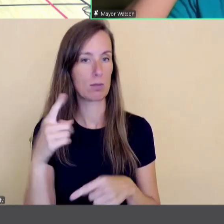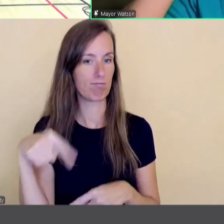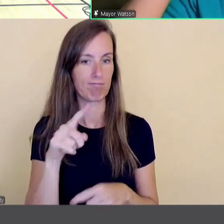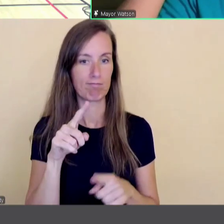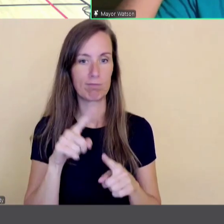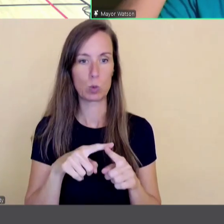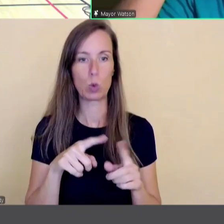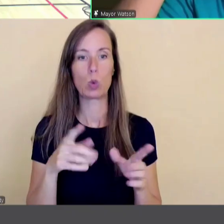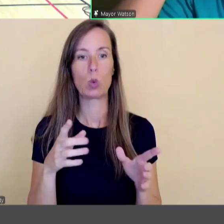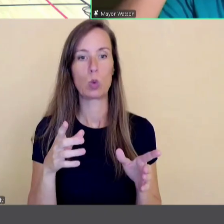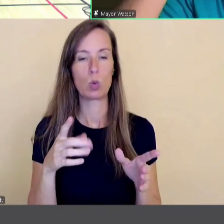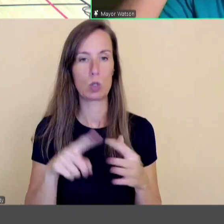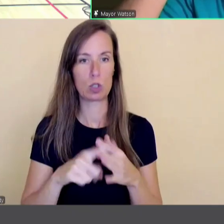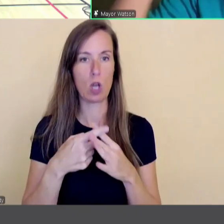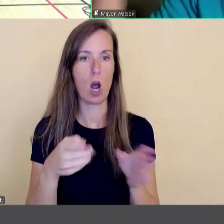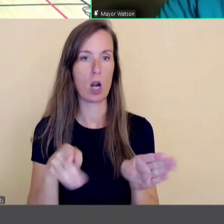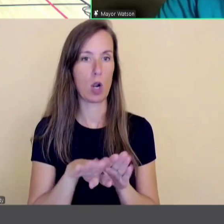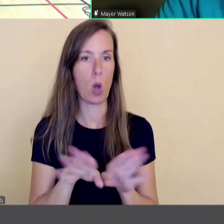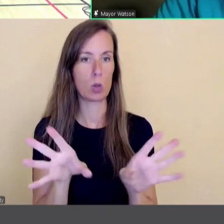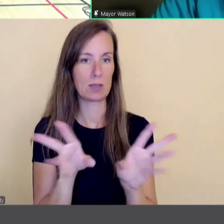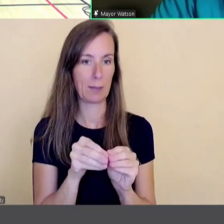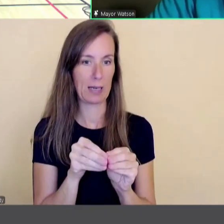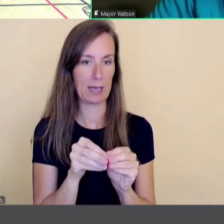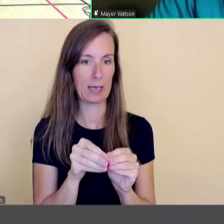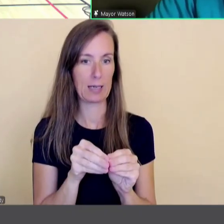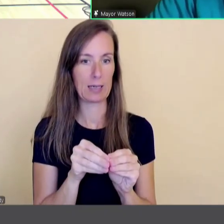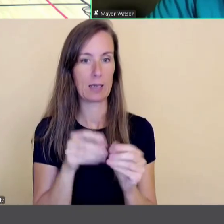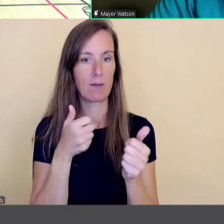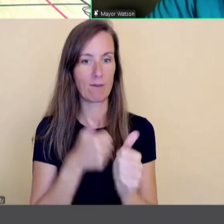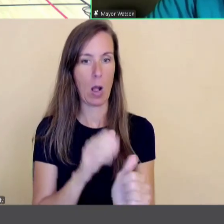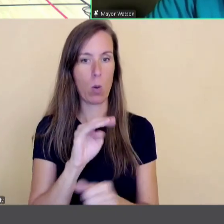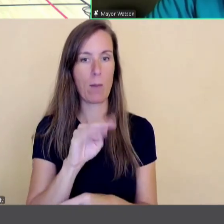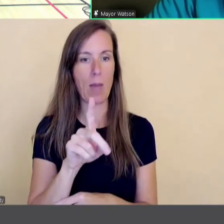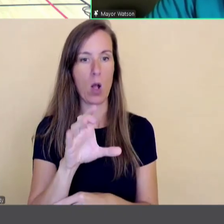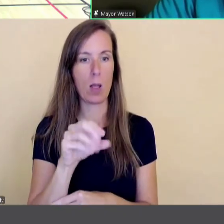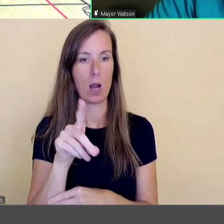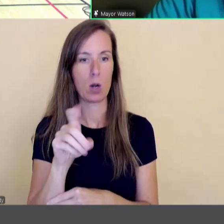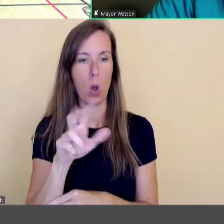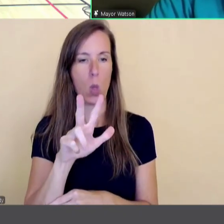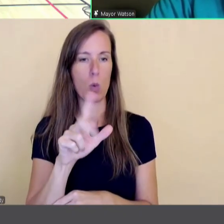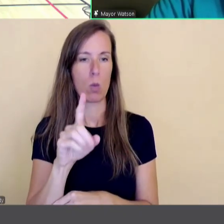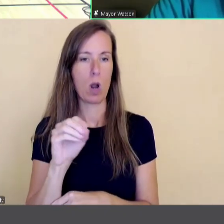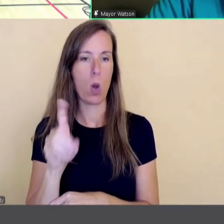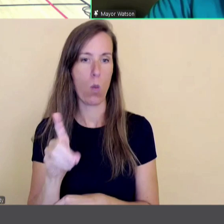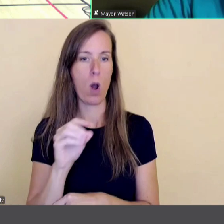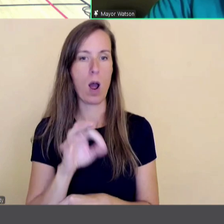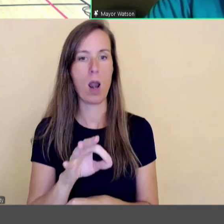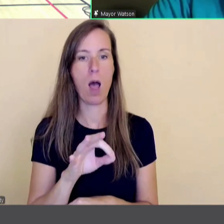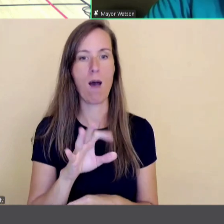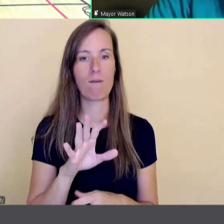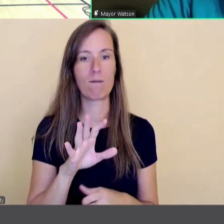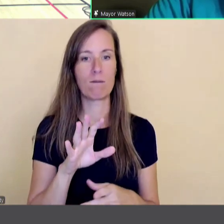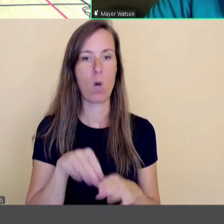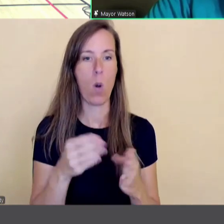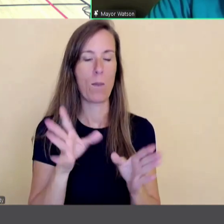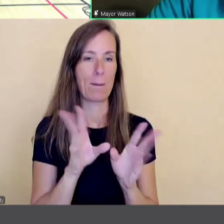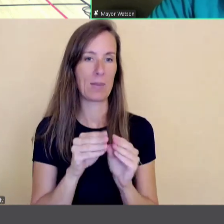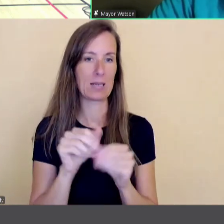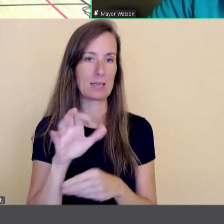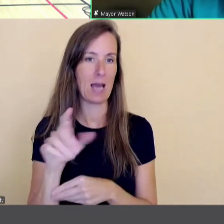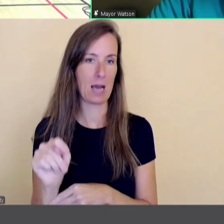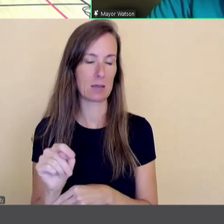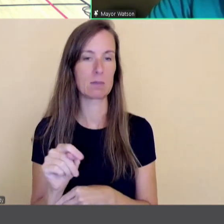Code 3101 of the General Provisions Article Open Meetings Act. The closed session